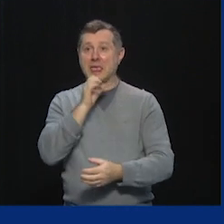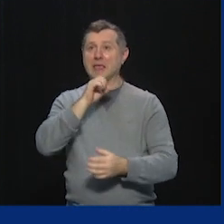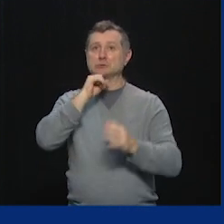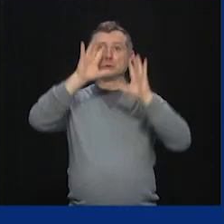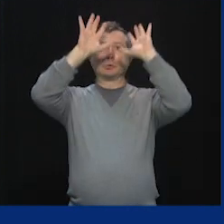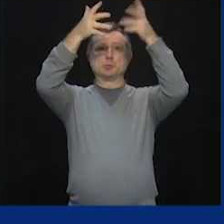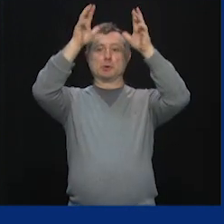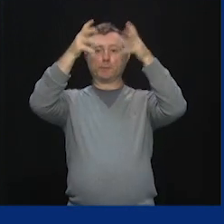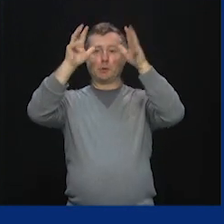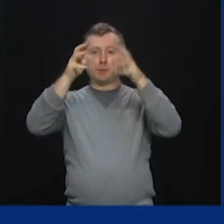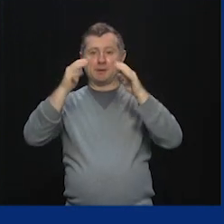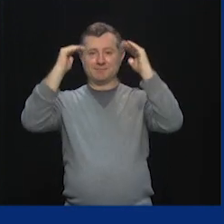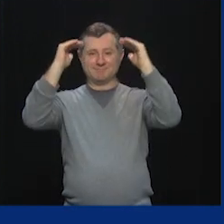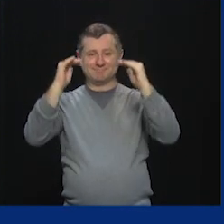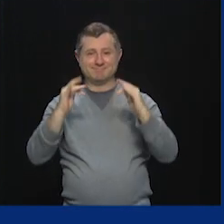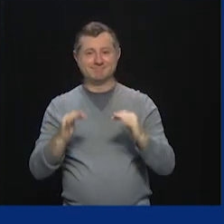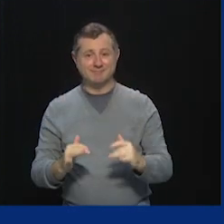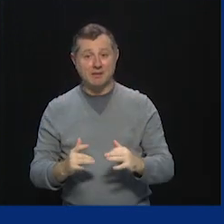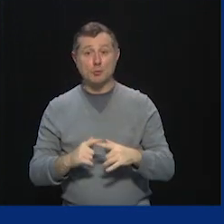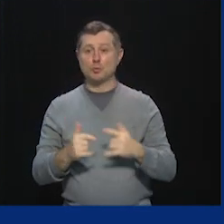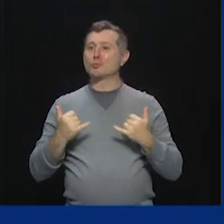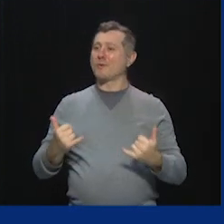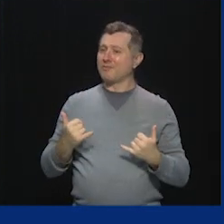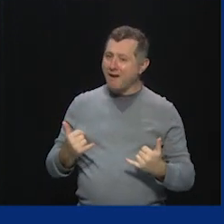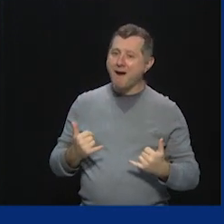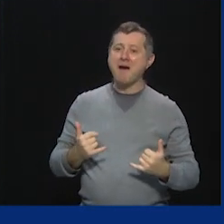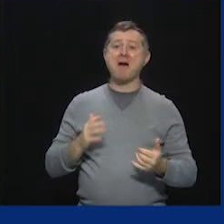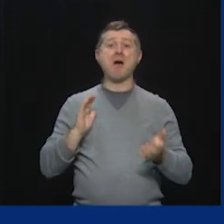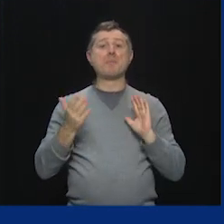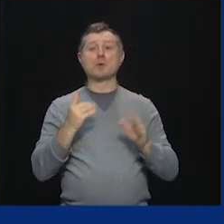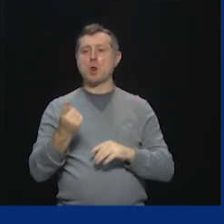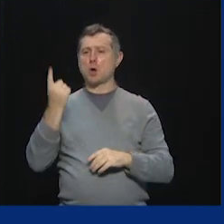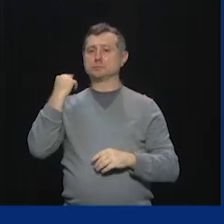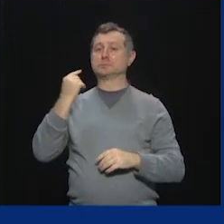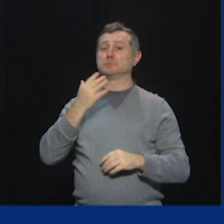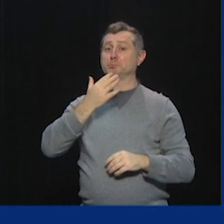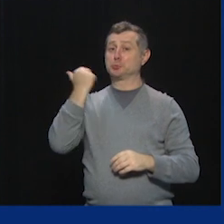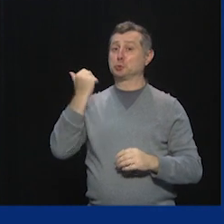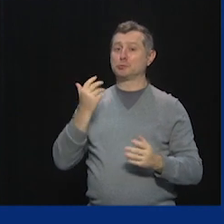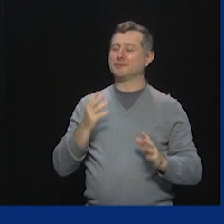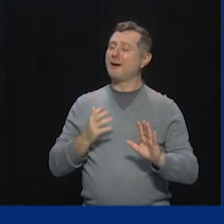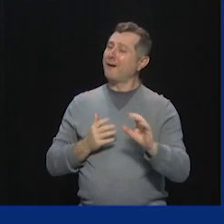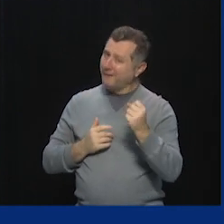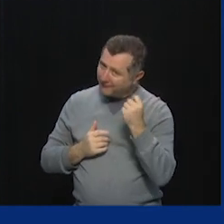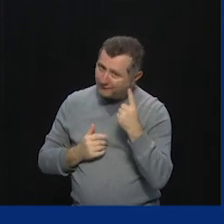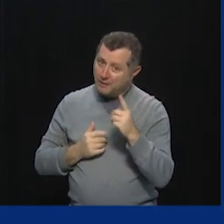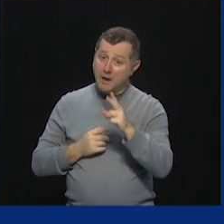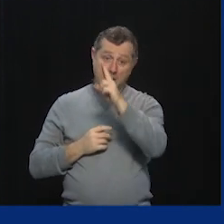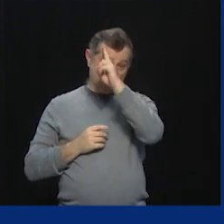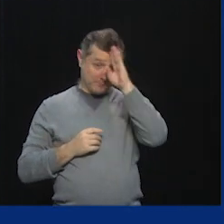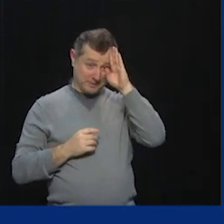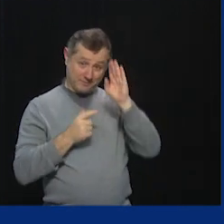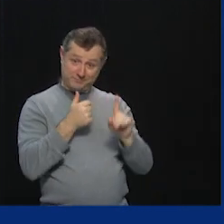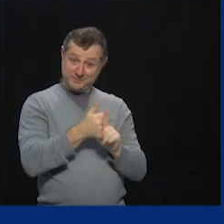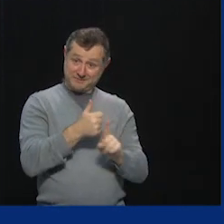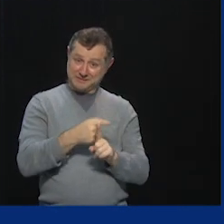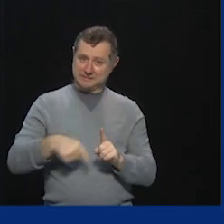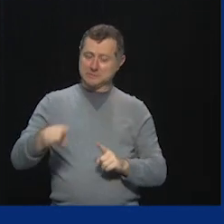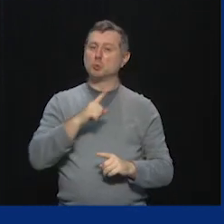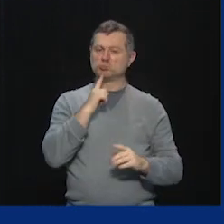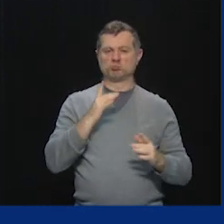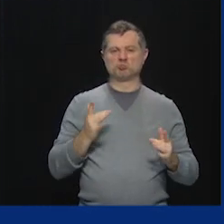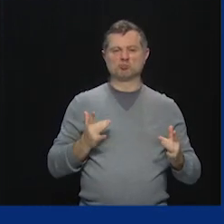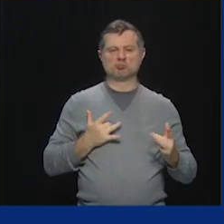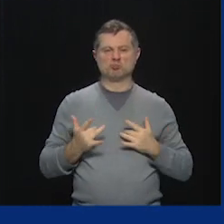this time, and we're in a better shape, and that's why the hospitalizations are troubling. But if we can keep them from spiking upwards, we're going to be we're going to be